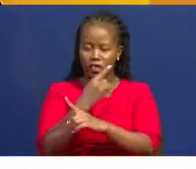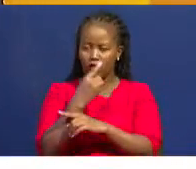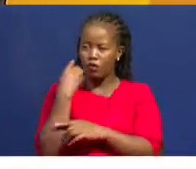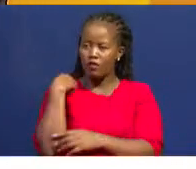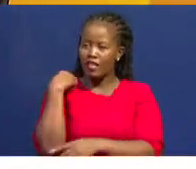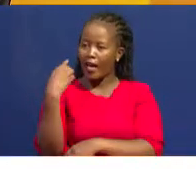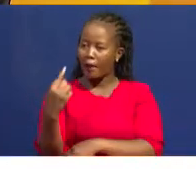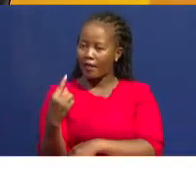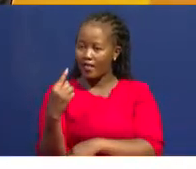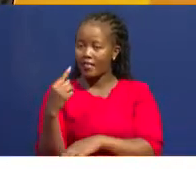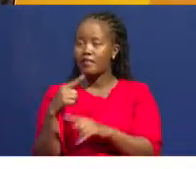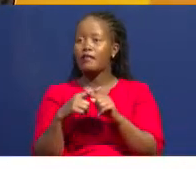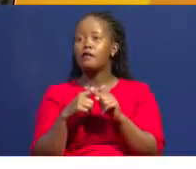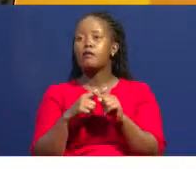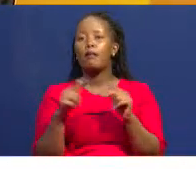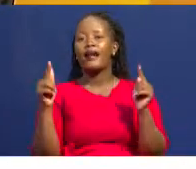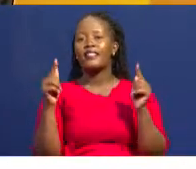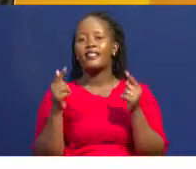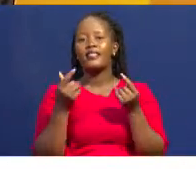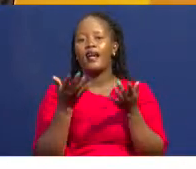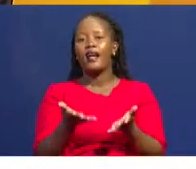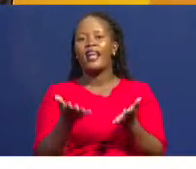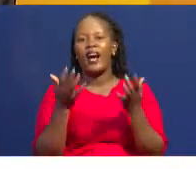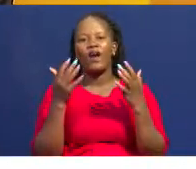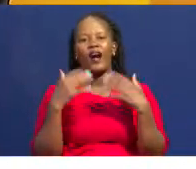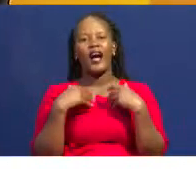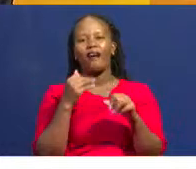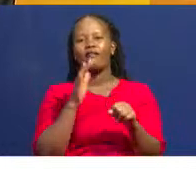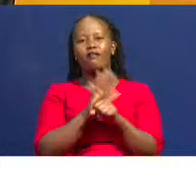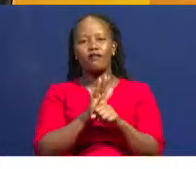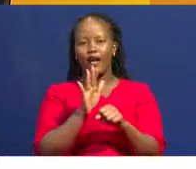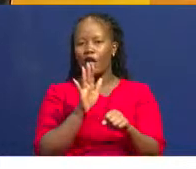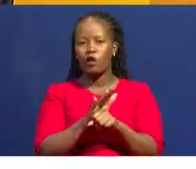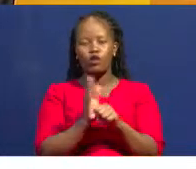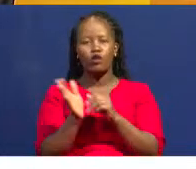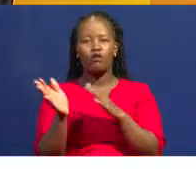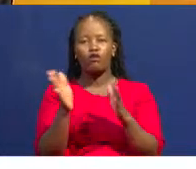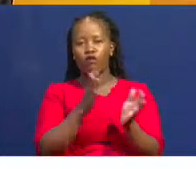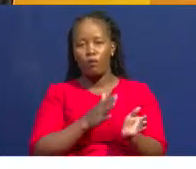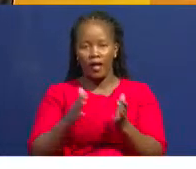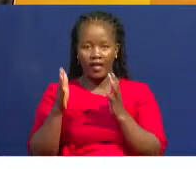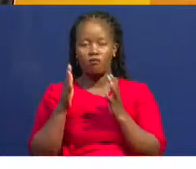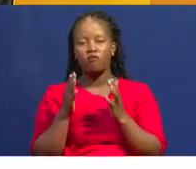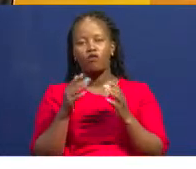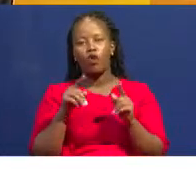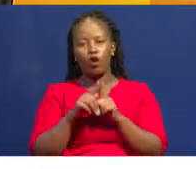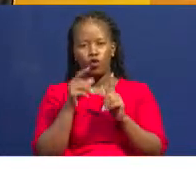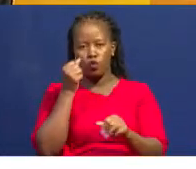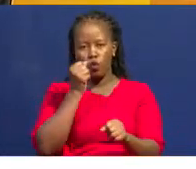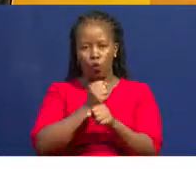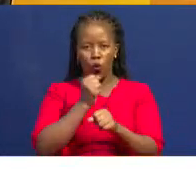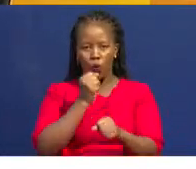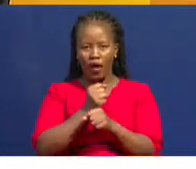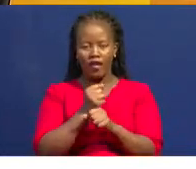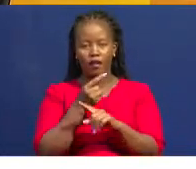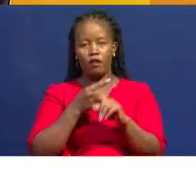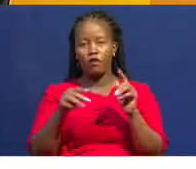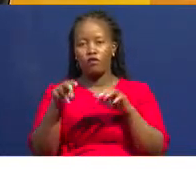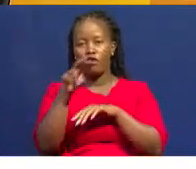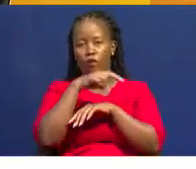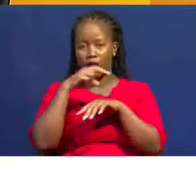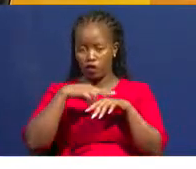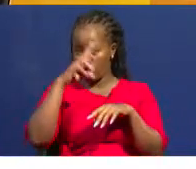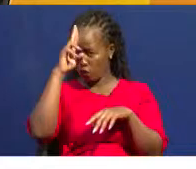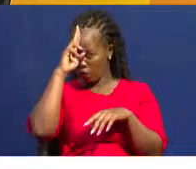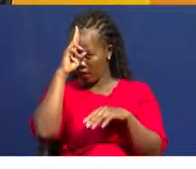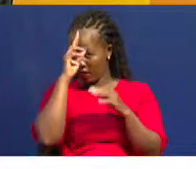but as it is, there's been a lot of concerted effort from the National Police and the National Transport and Safety